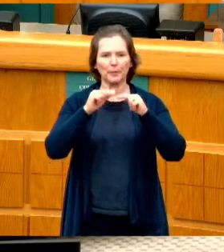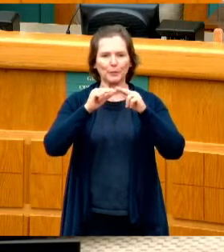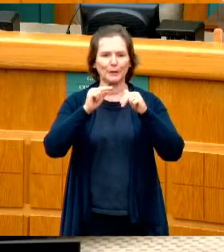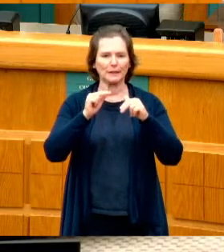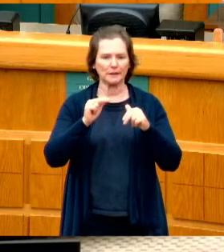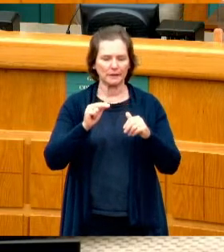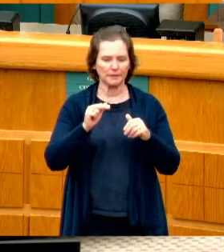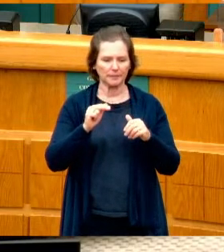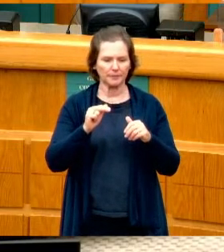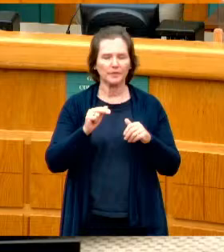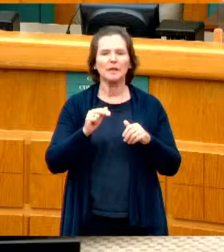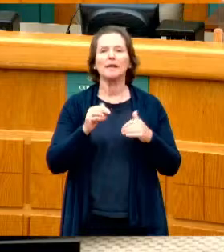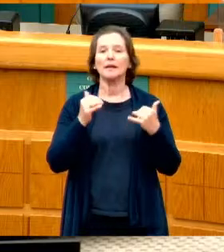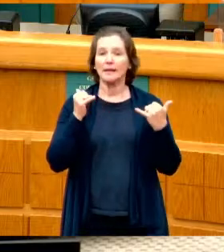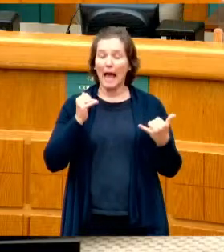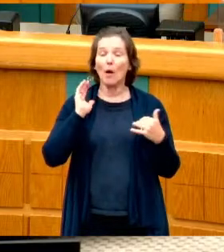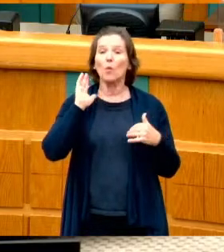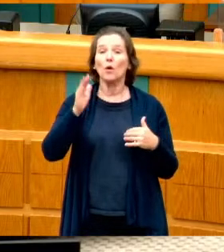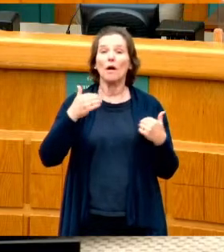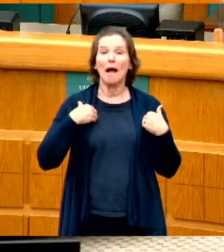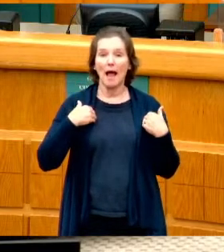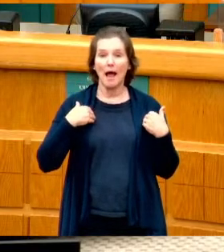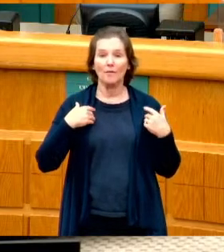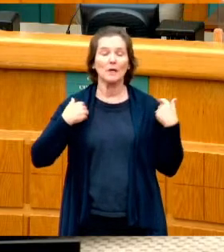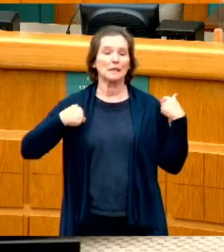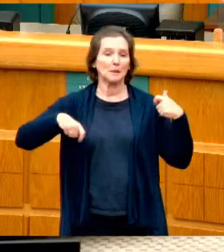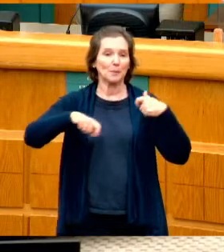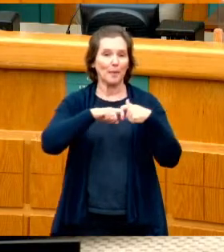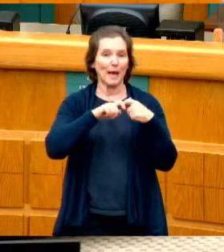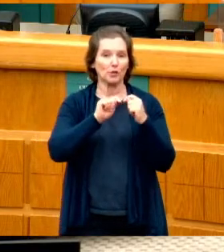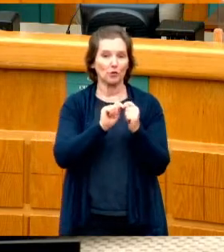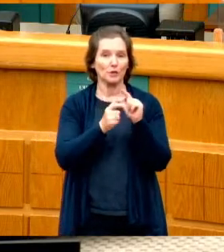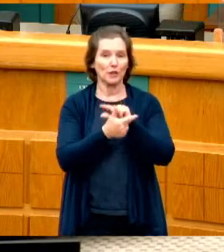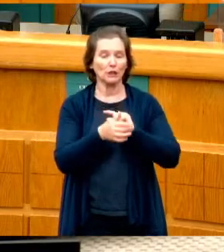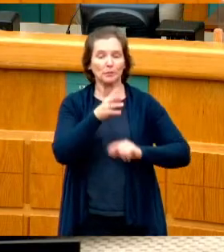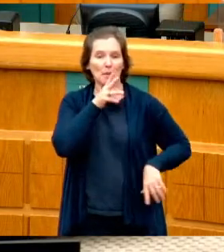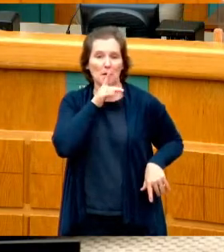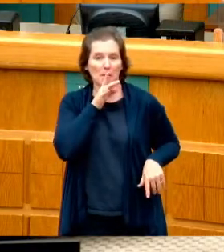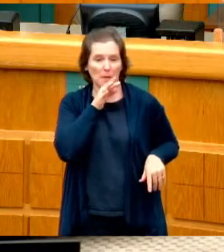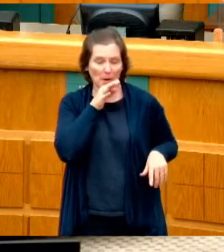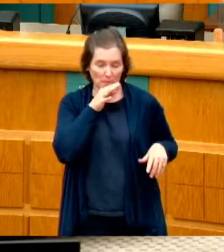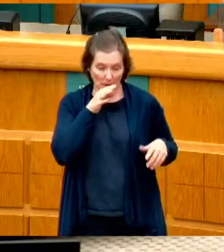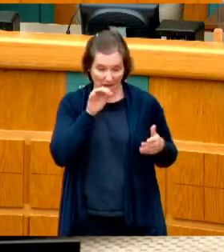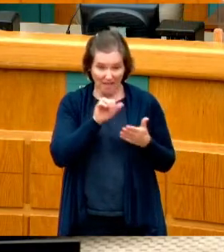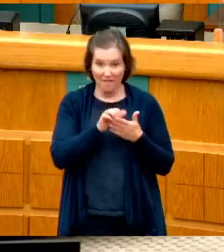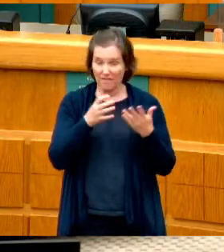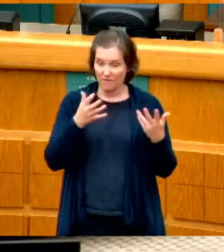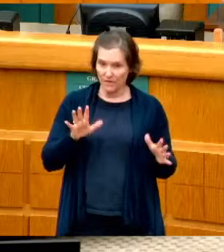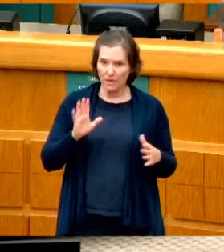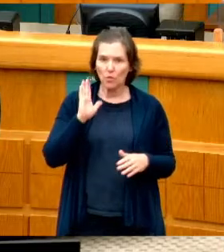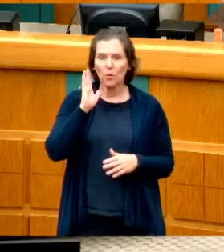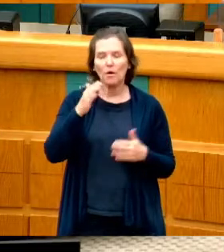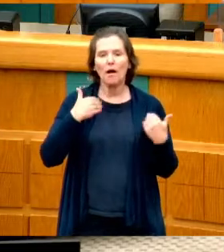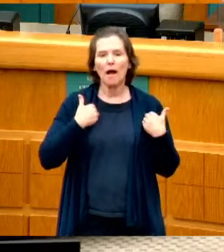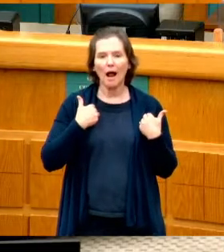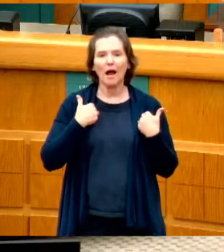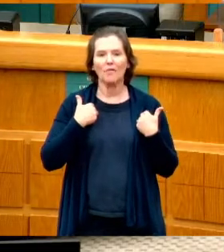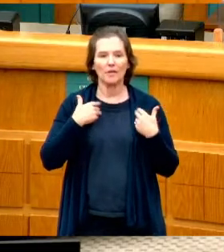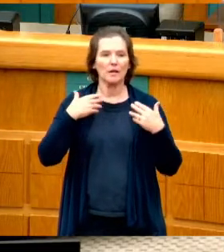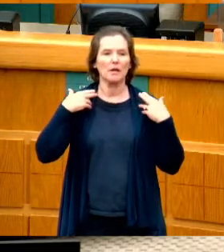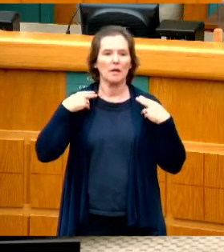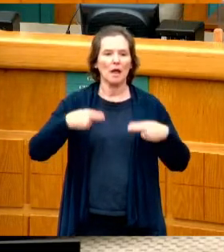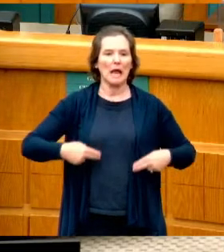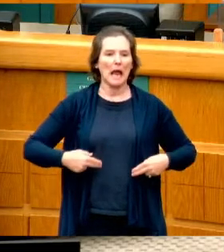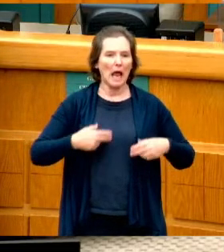Public Health Director, is going to come up and speak as well. Thank you. Quiero hablar sobre la orden del uso de cubrebocas. El gobernador indicó que el